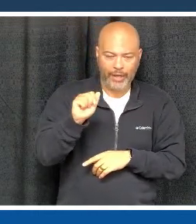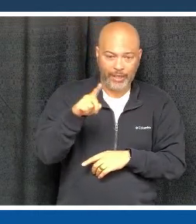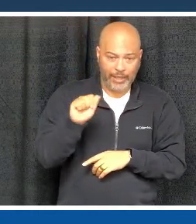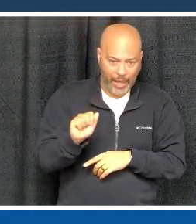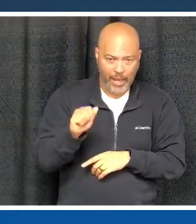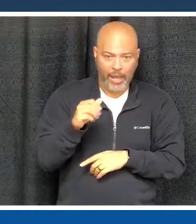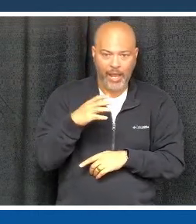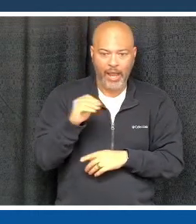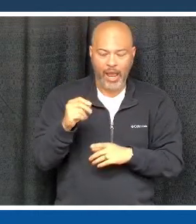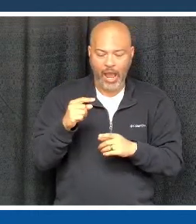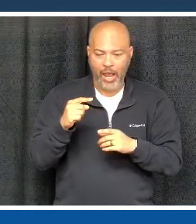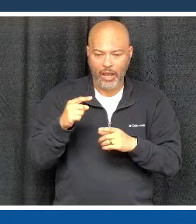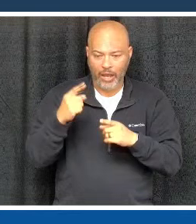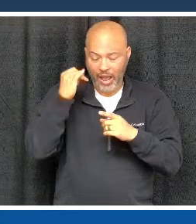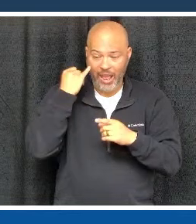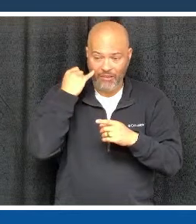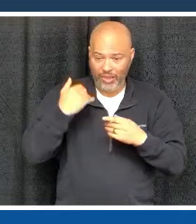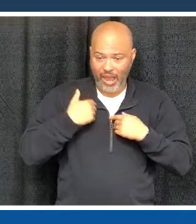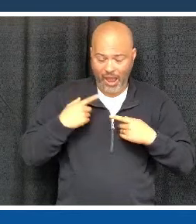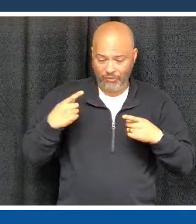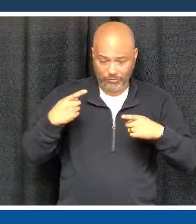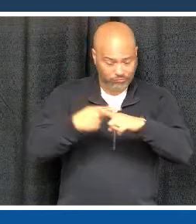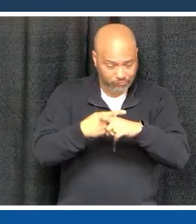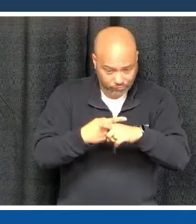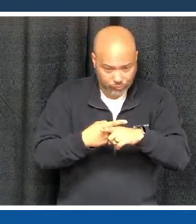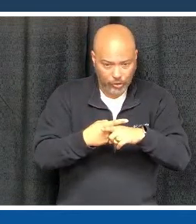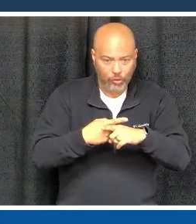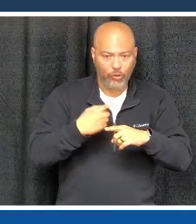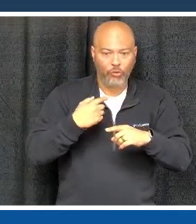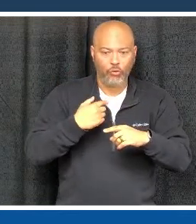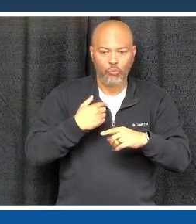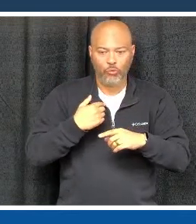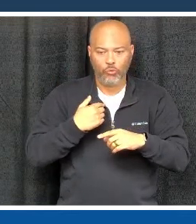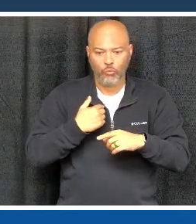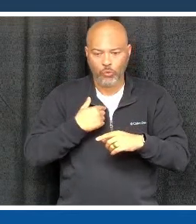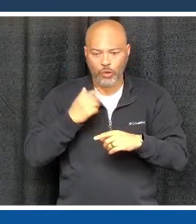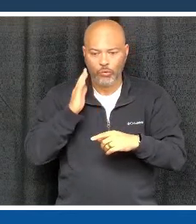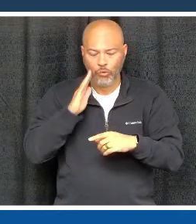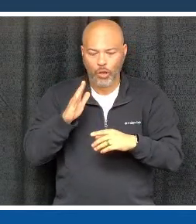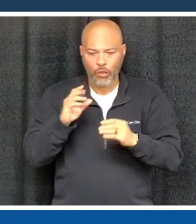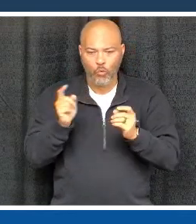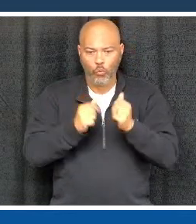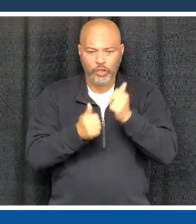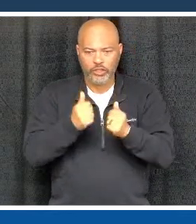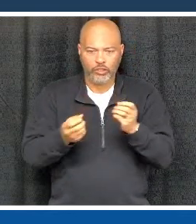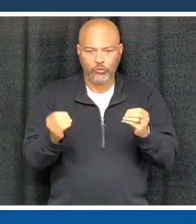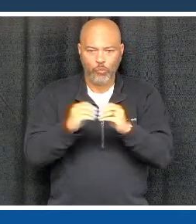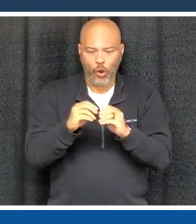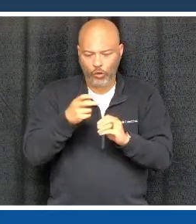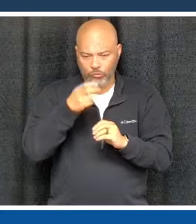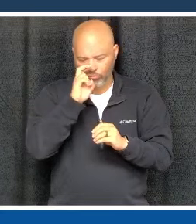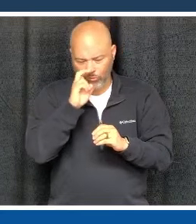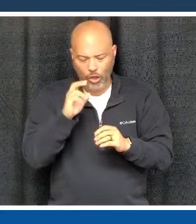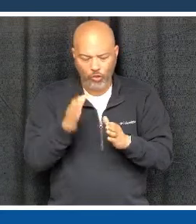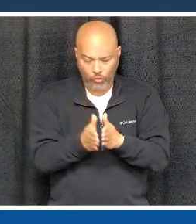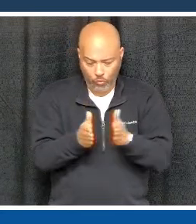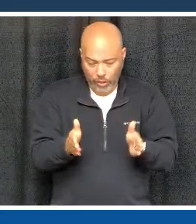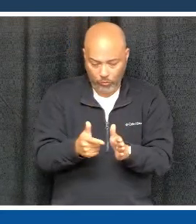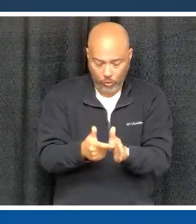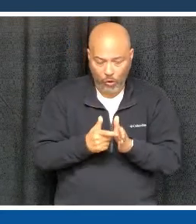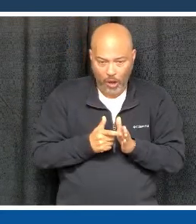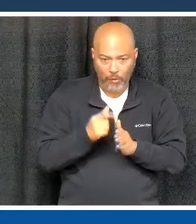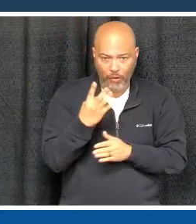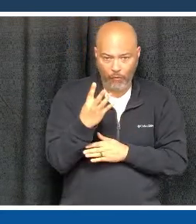And in conflict, and if there's a conflict, then the requirement is the more stringent. The width requirements are